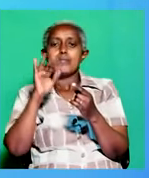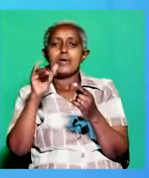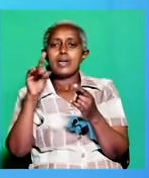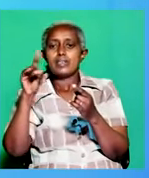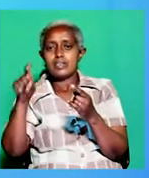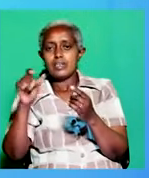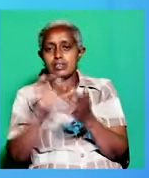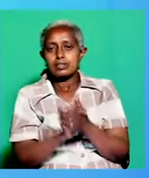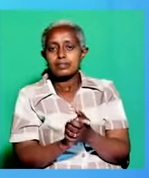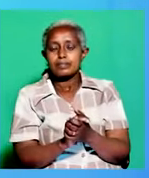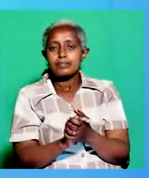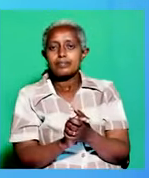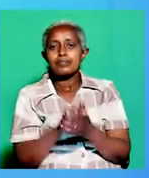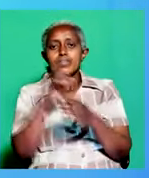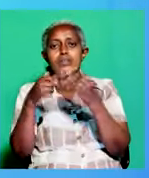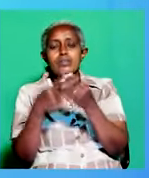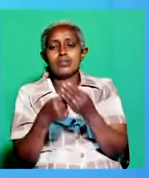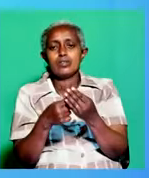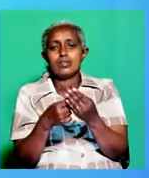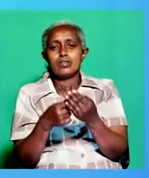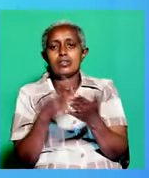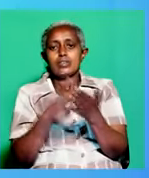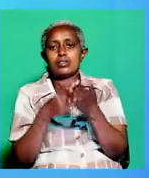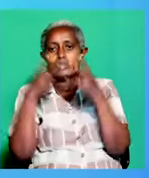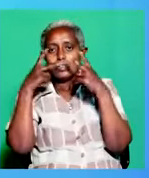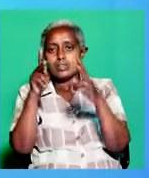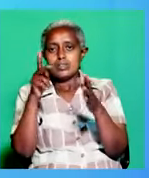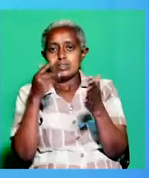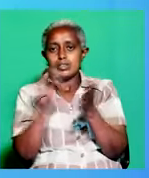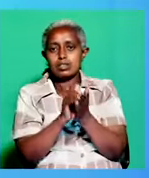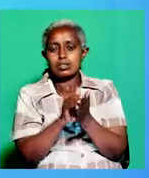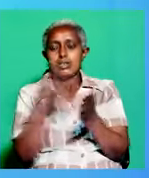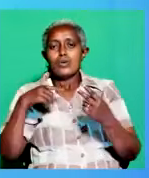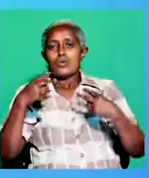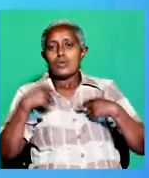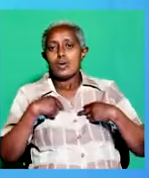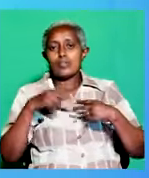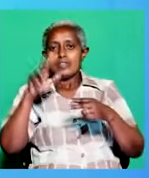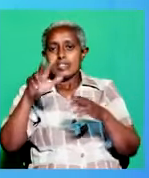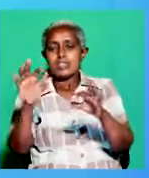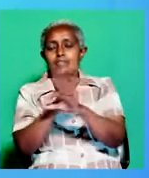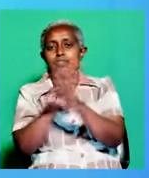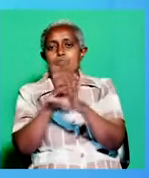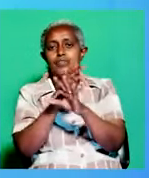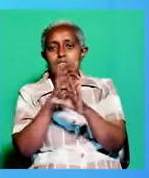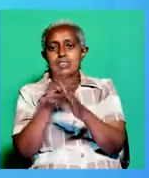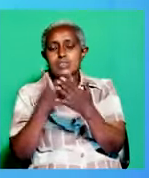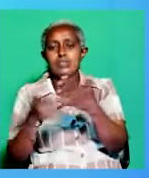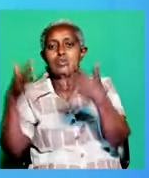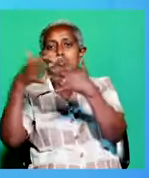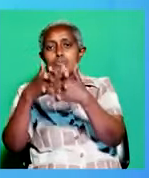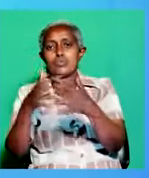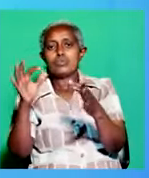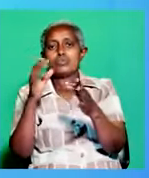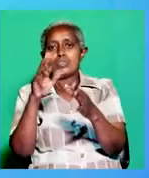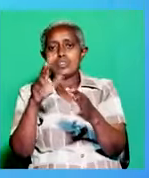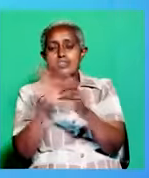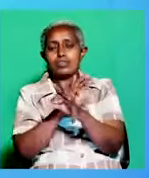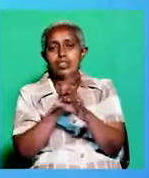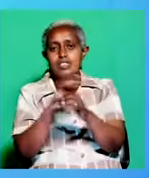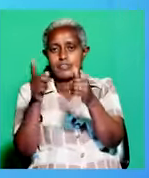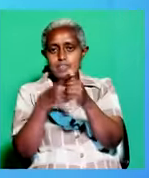dx. So here you can see that we have 3 functions. This is the composition of 3 functions.